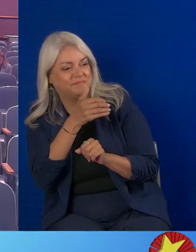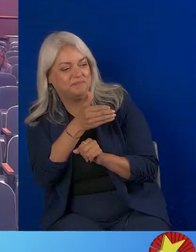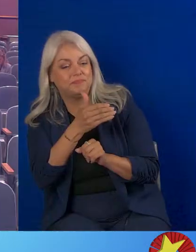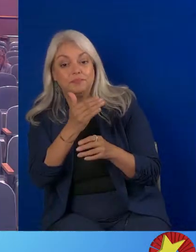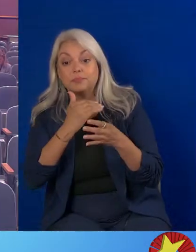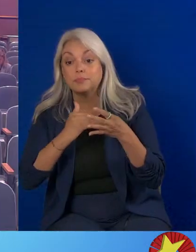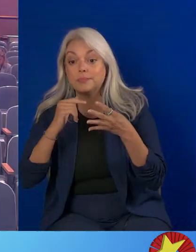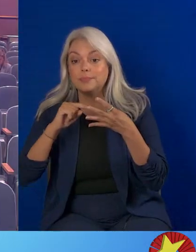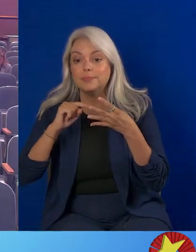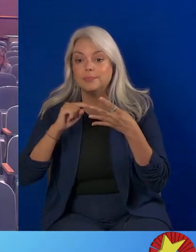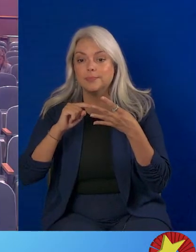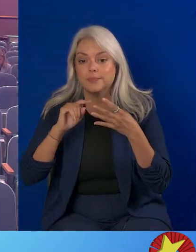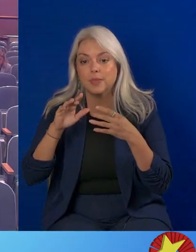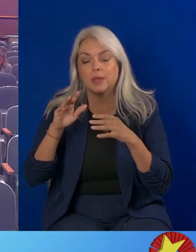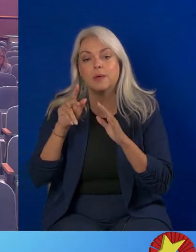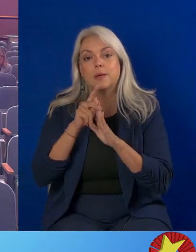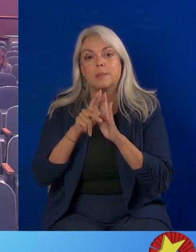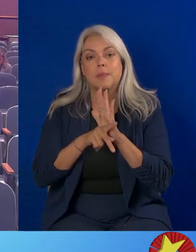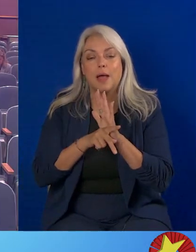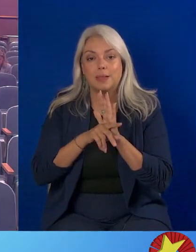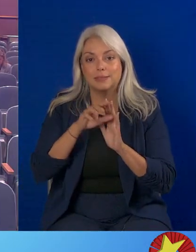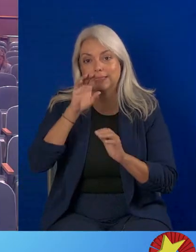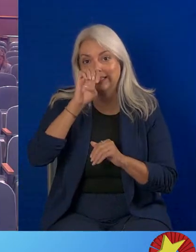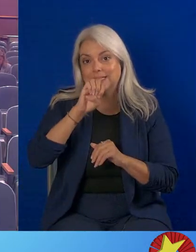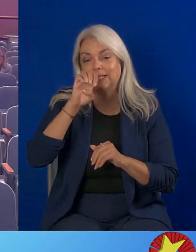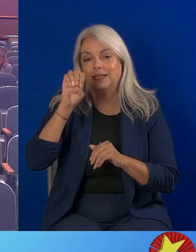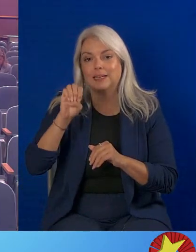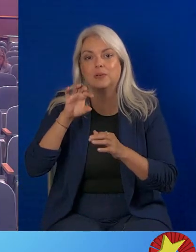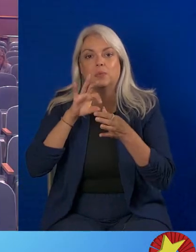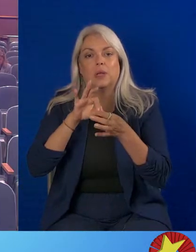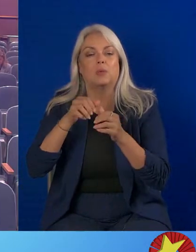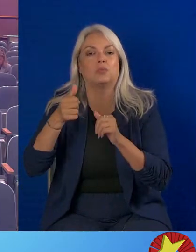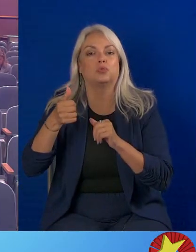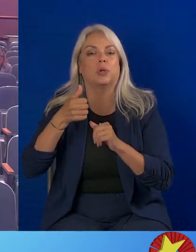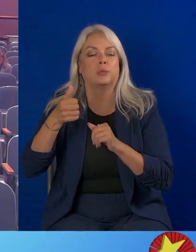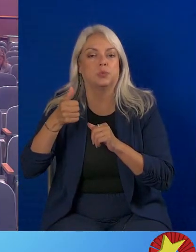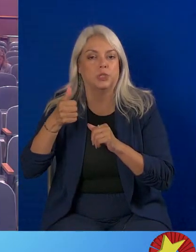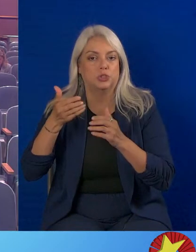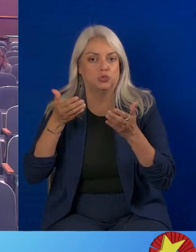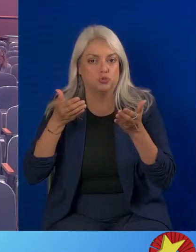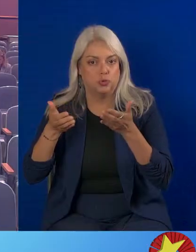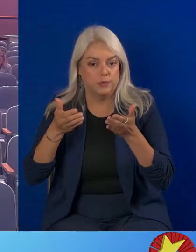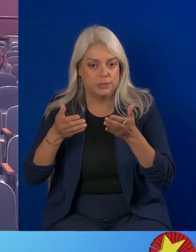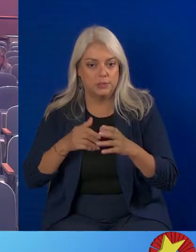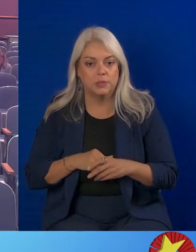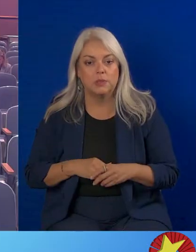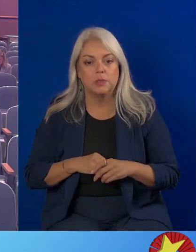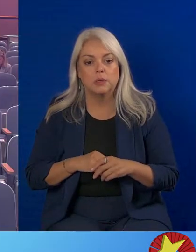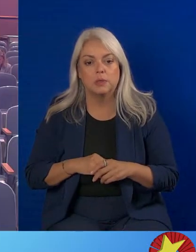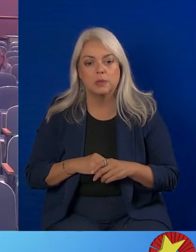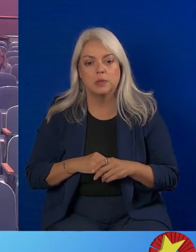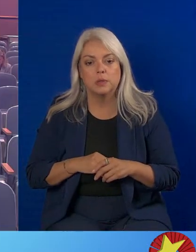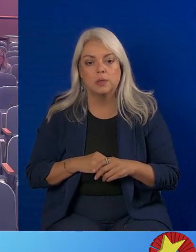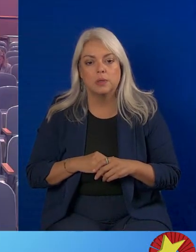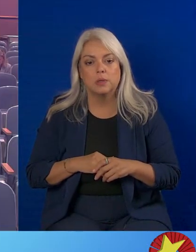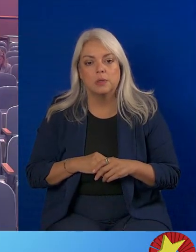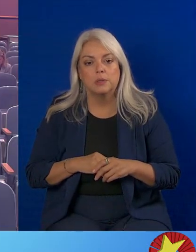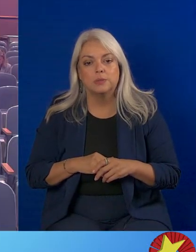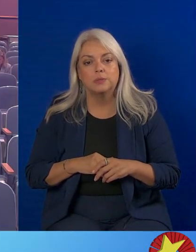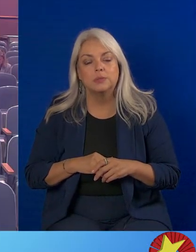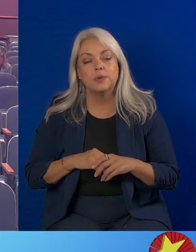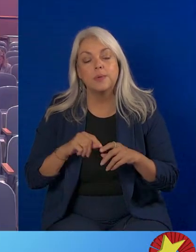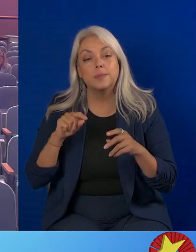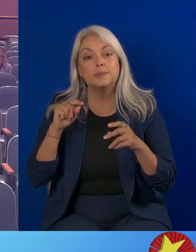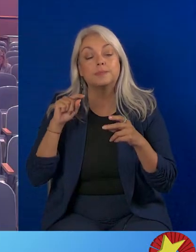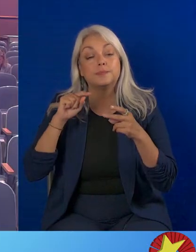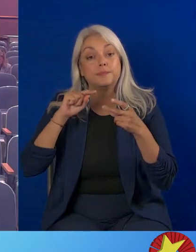policy EE, Transportation Services. And basically what this is doing is it